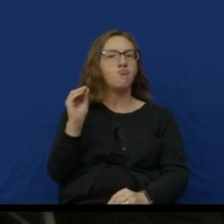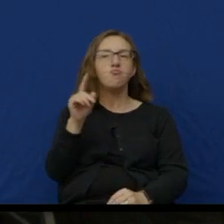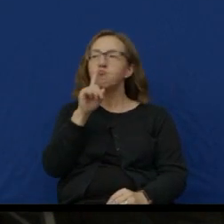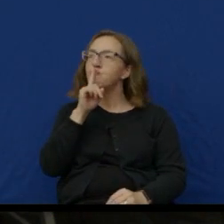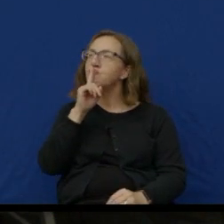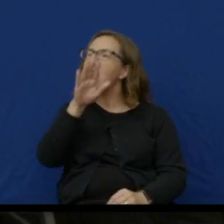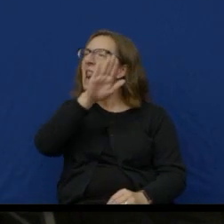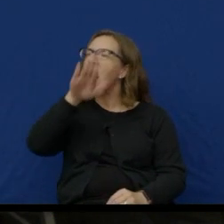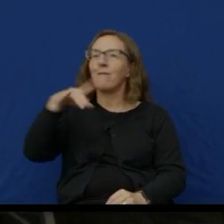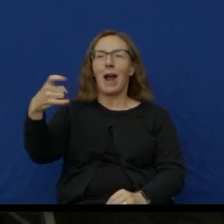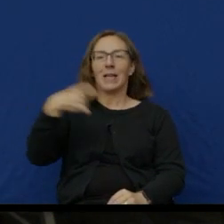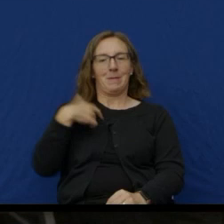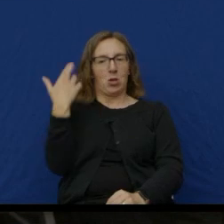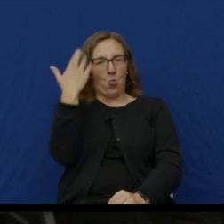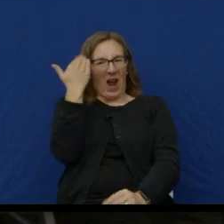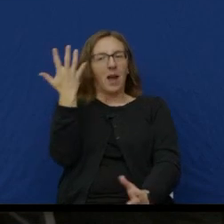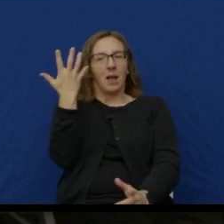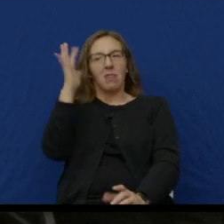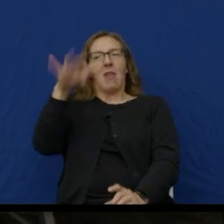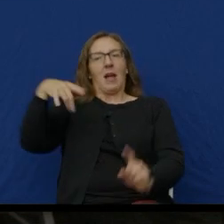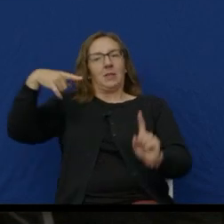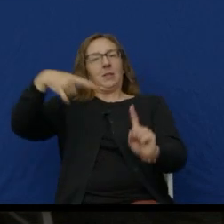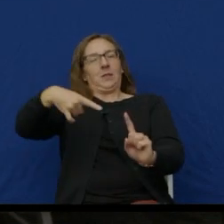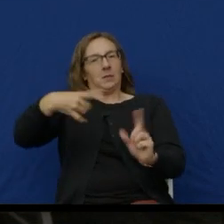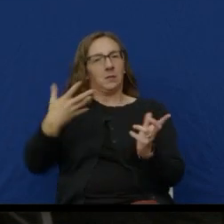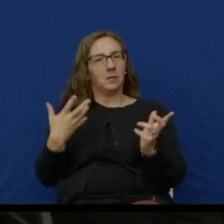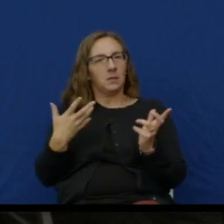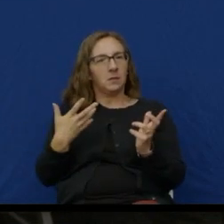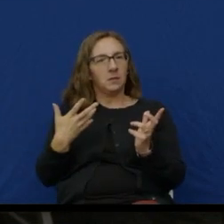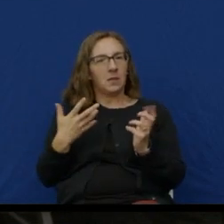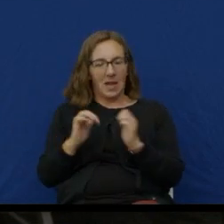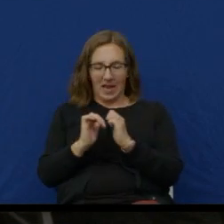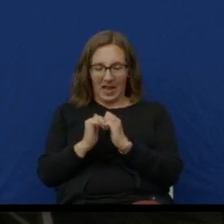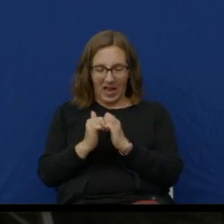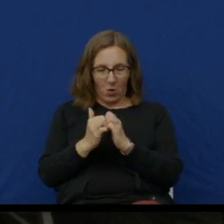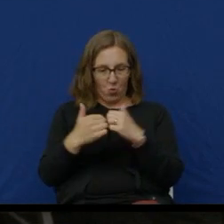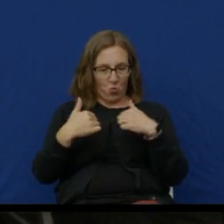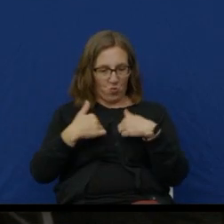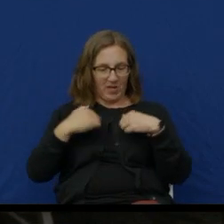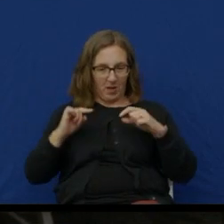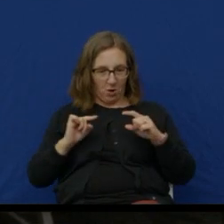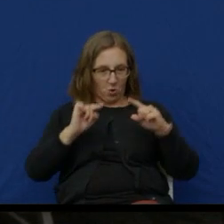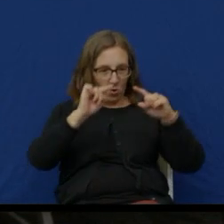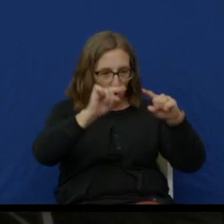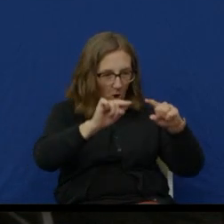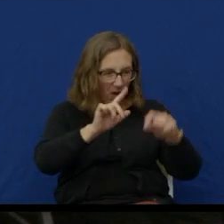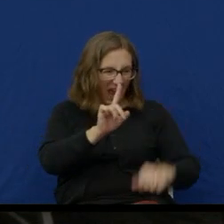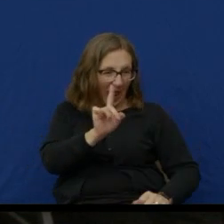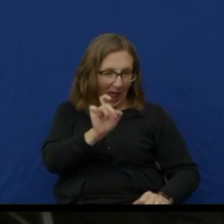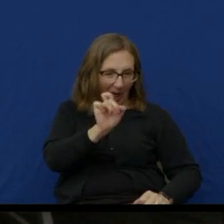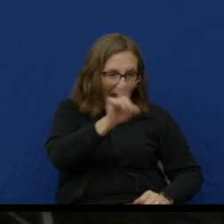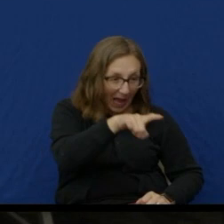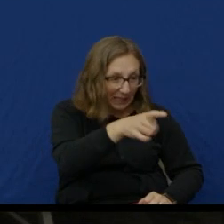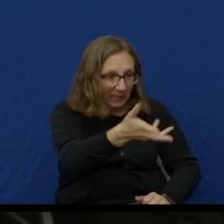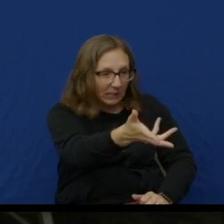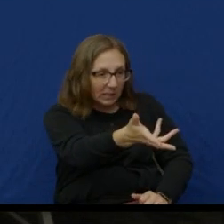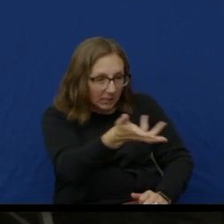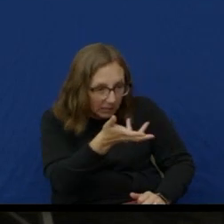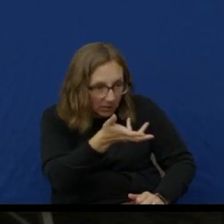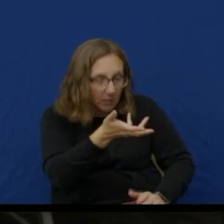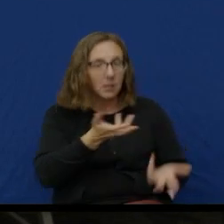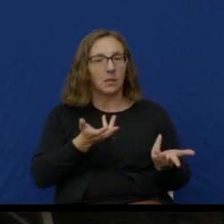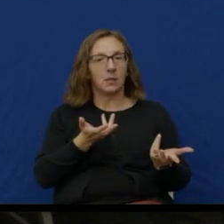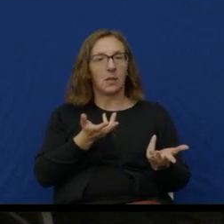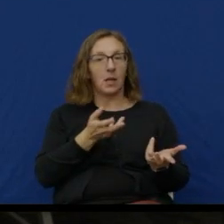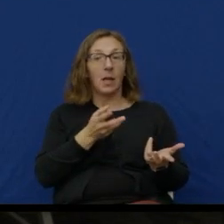done better. So that's what we're talking about, I think, of getting out there and asking those people, and us as a board willing